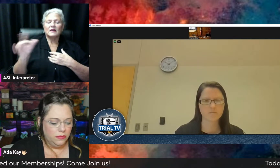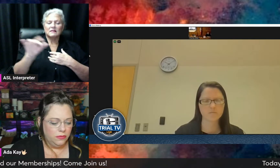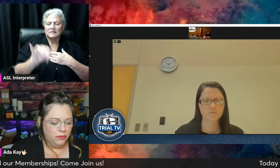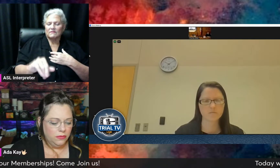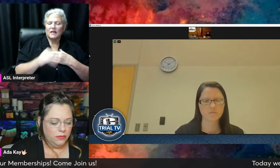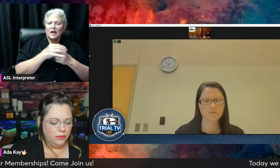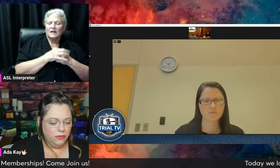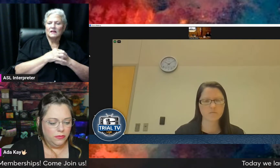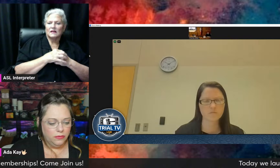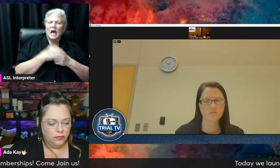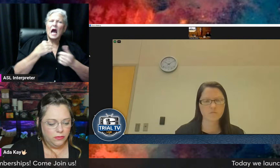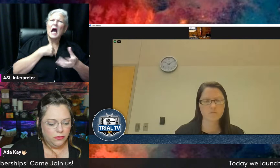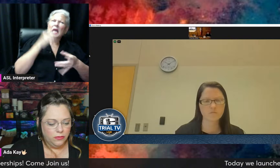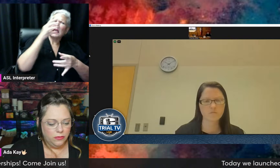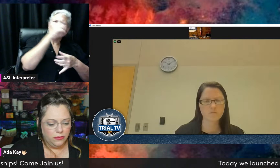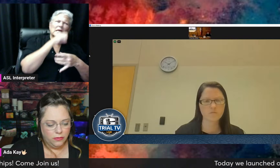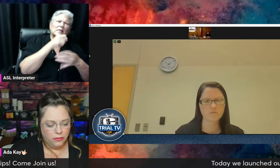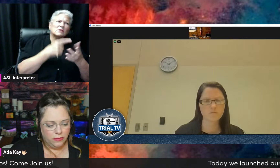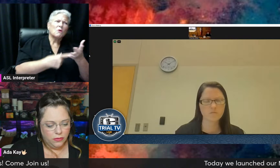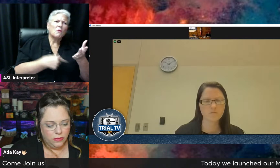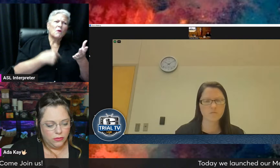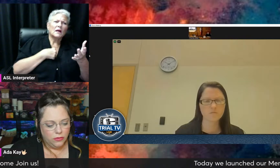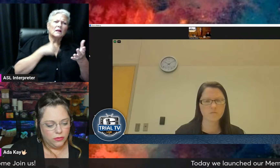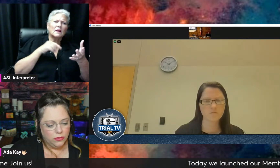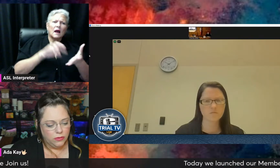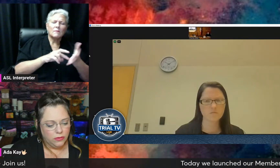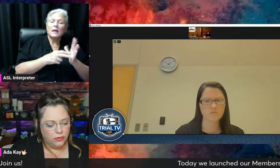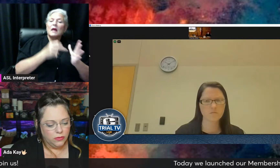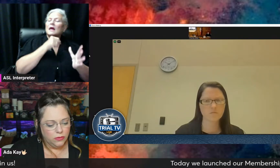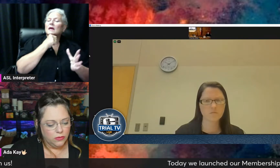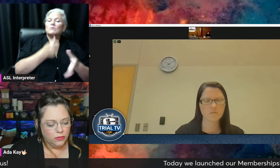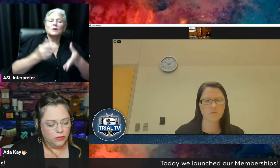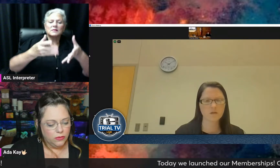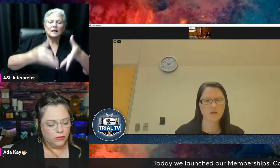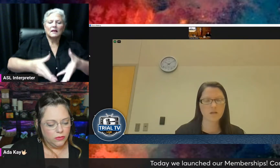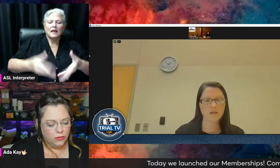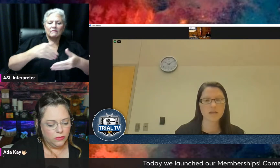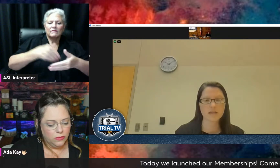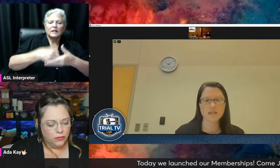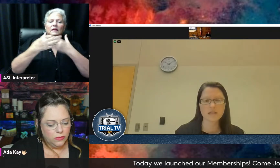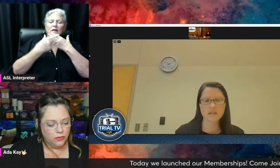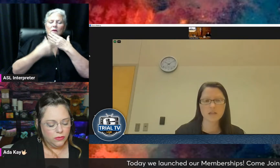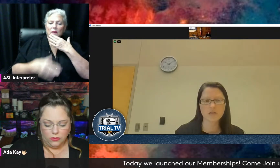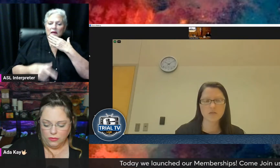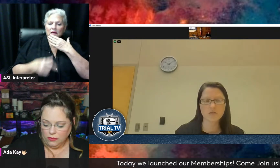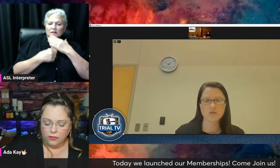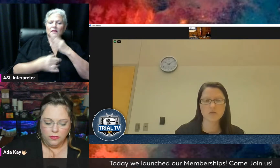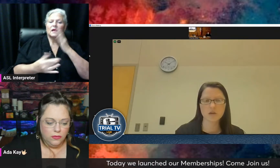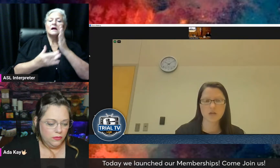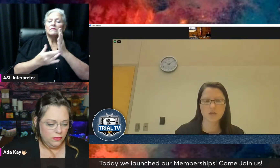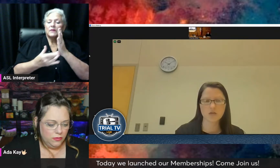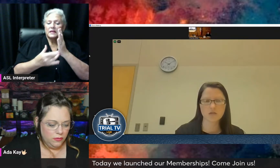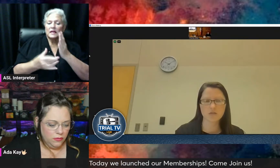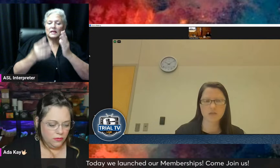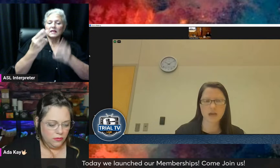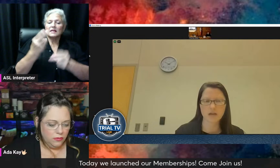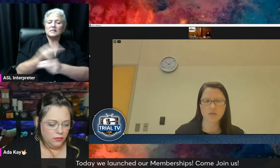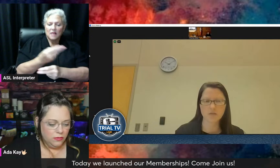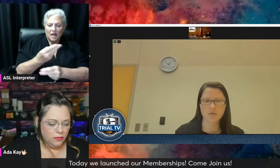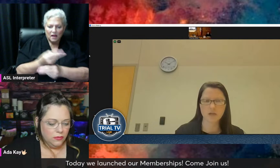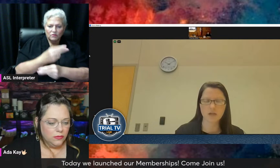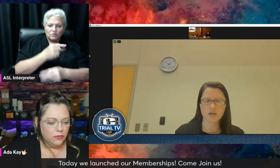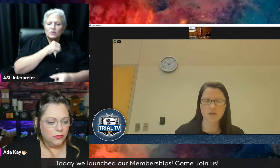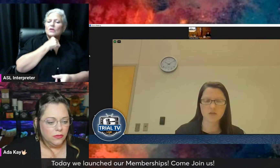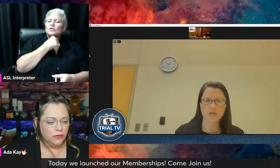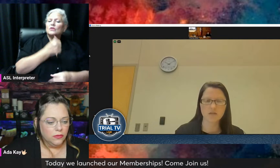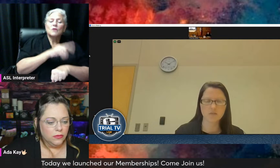I guess what I'm trying to get at was this print wasn't left in blood, was it? The techniques that I use do not generally react